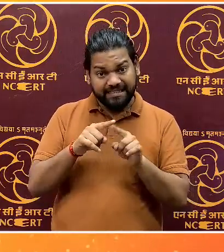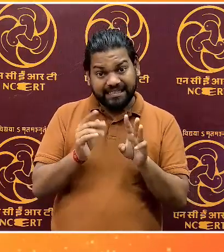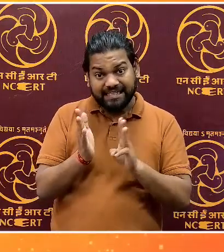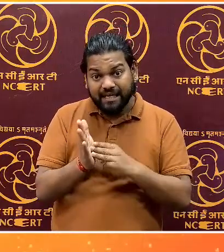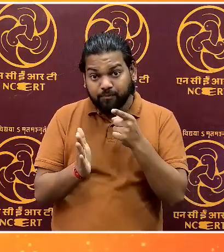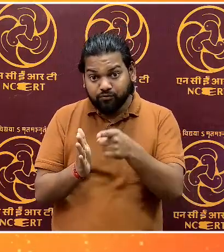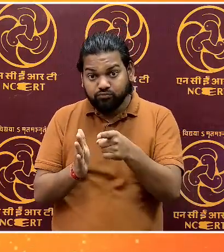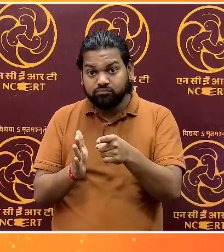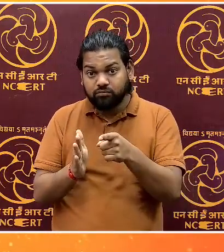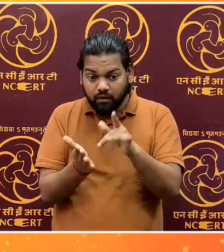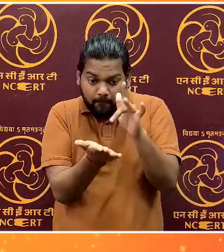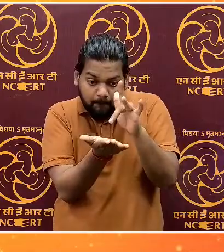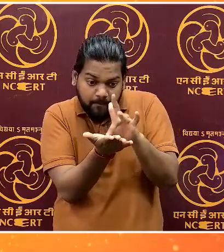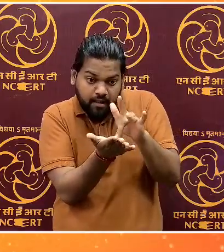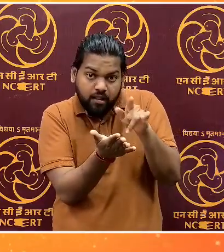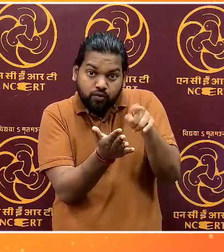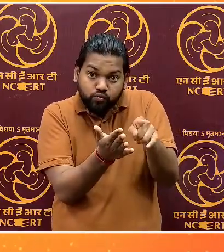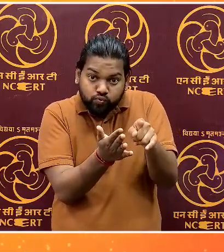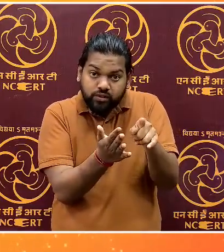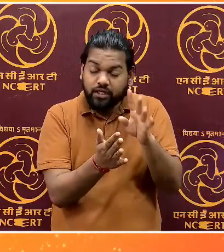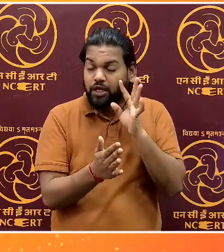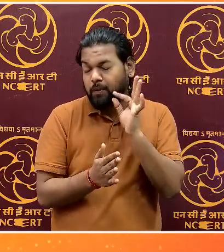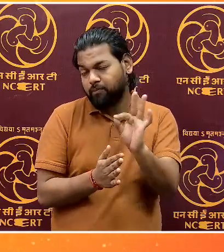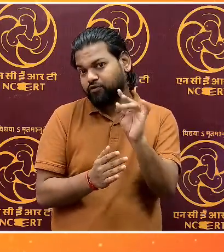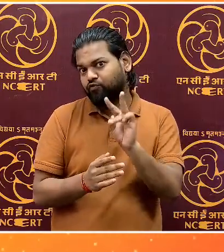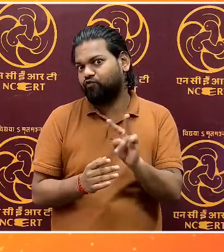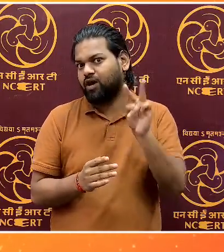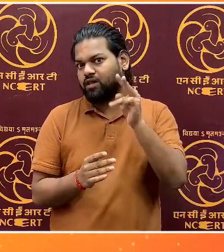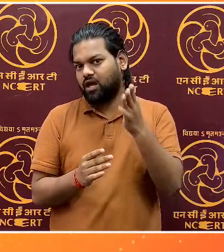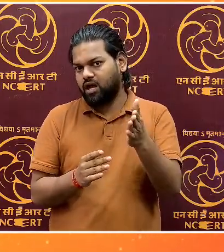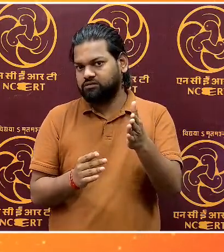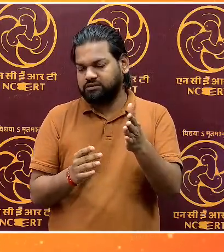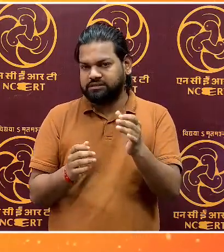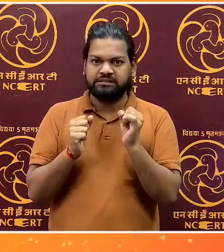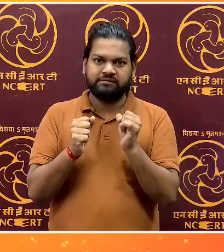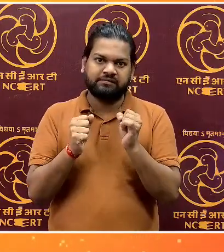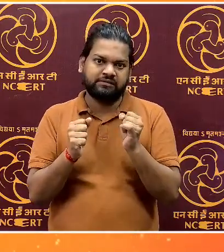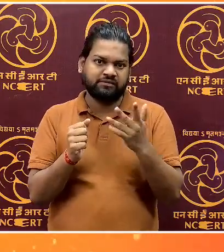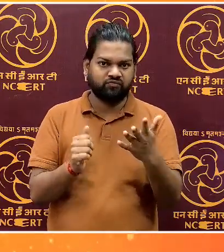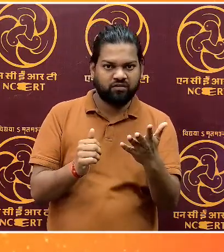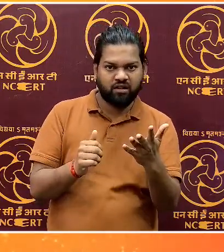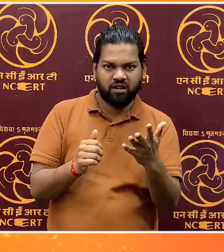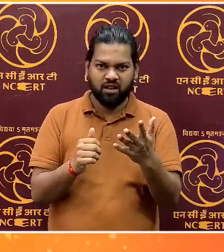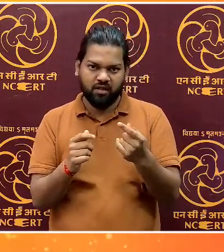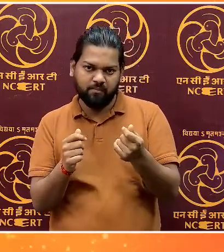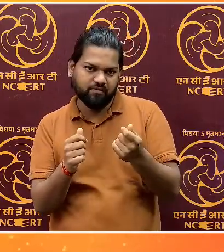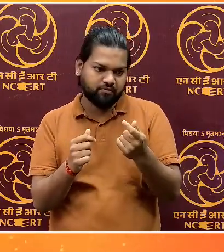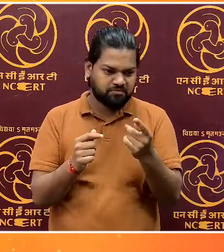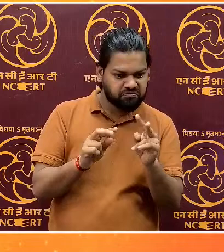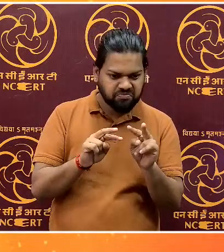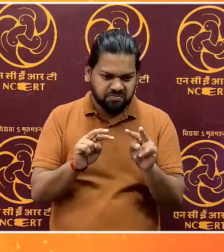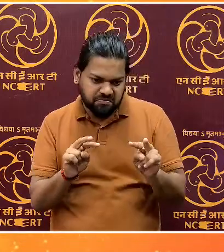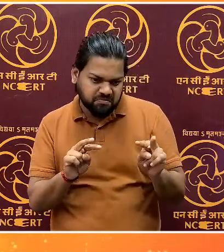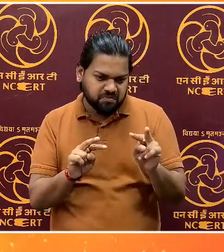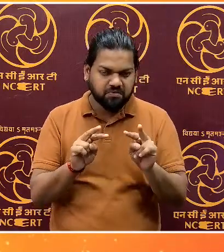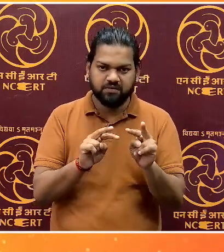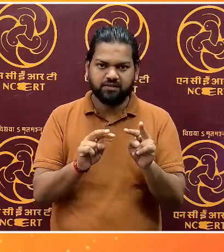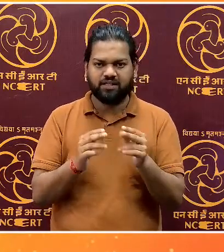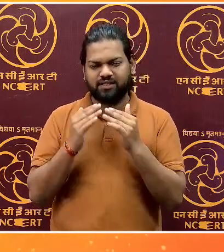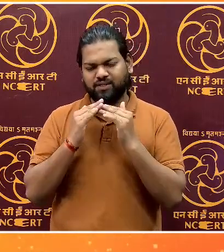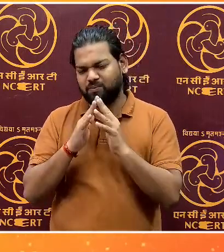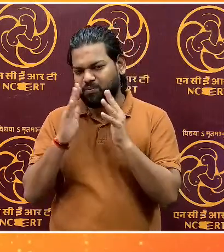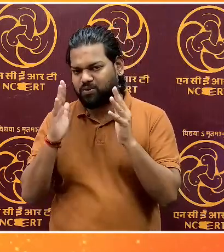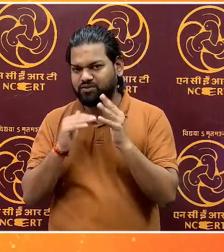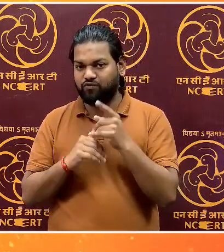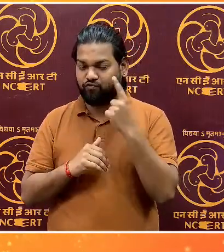money has a prominent place or prominent role. We can say it's the heart of financial management, or Okay. it's the heart of field of finance. Okay, okay. So thank you so